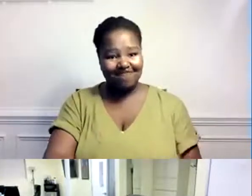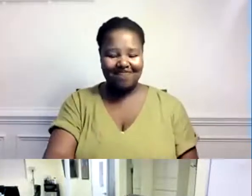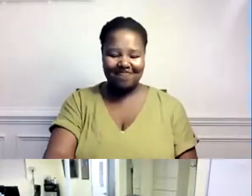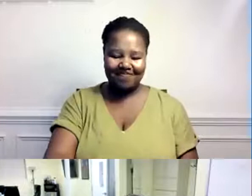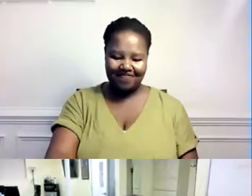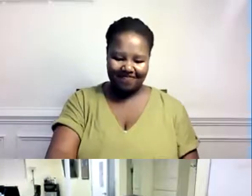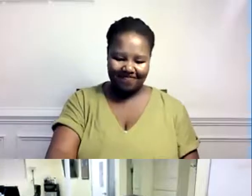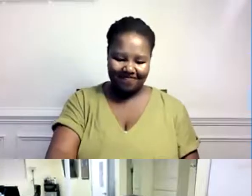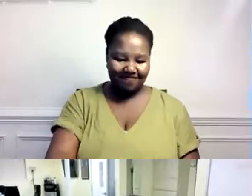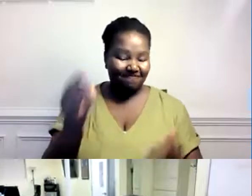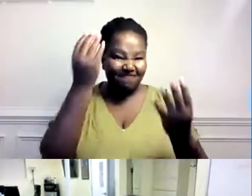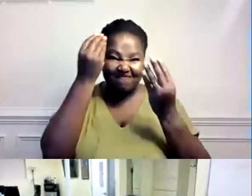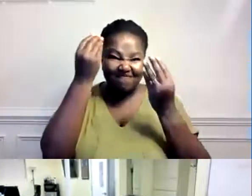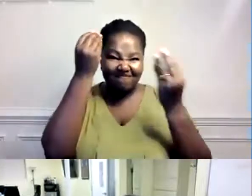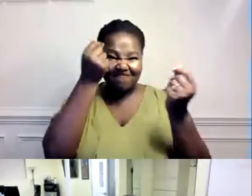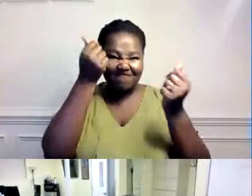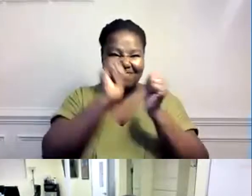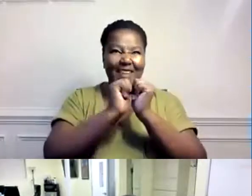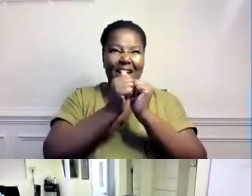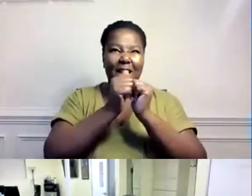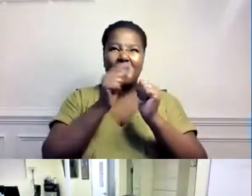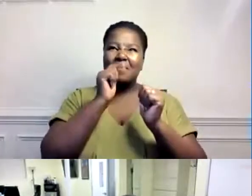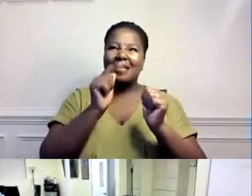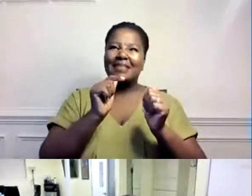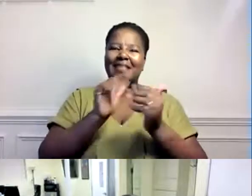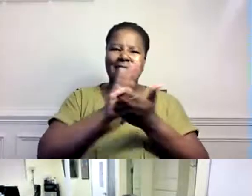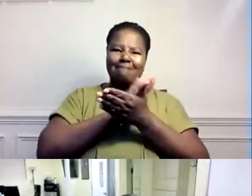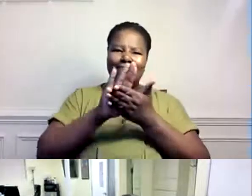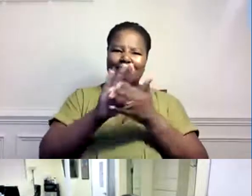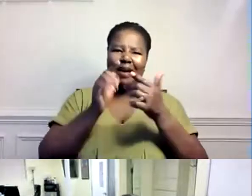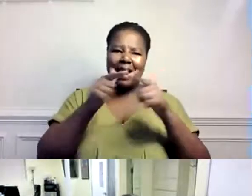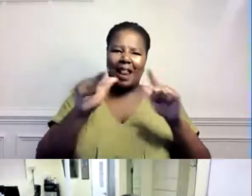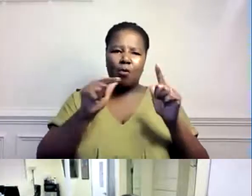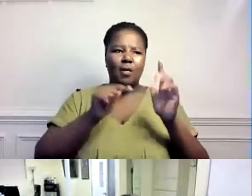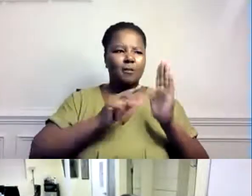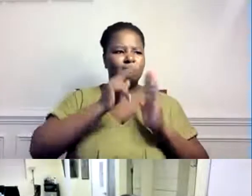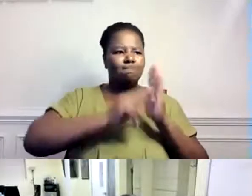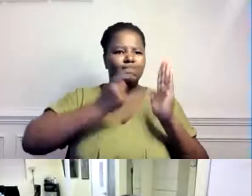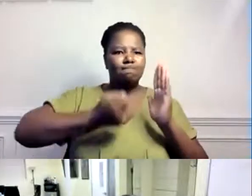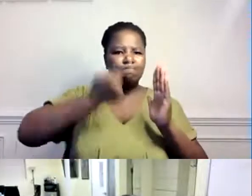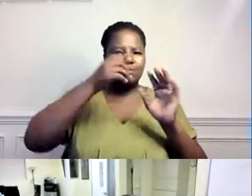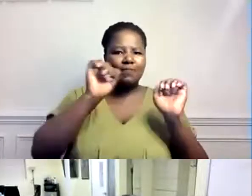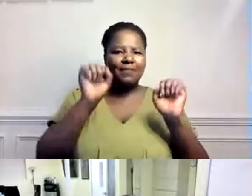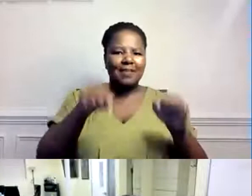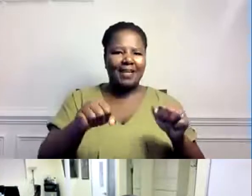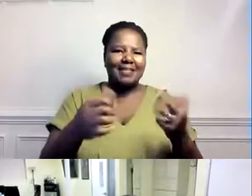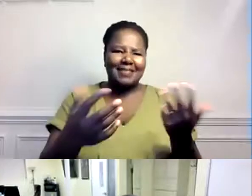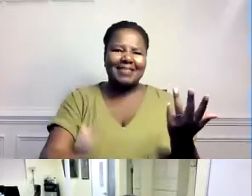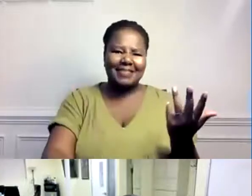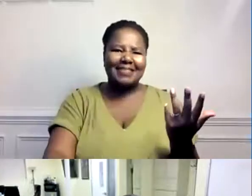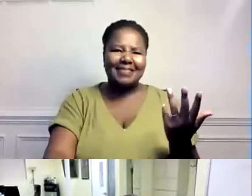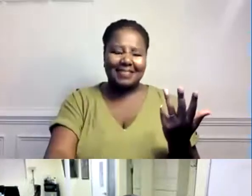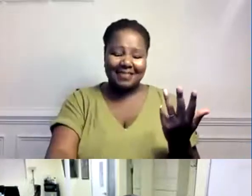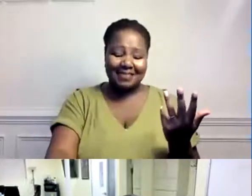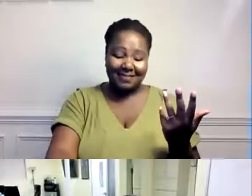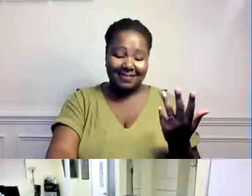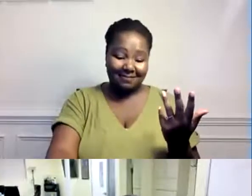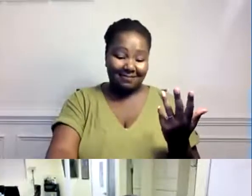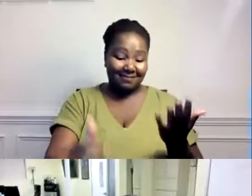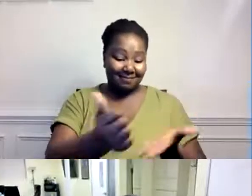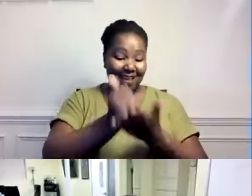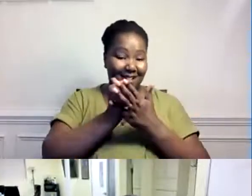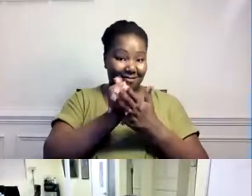Any thoughts on how to develop that, or is CDPH going to go into that process to help us a little bit?